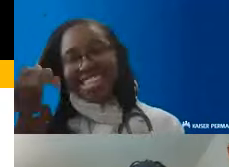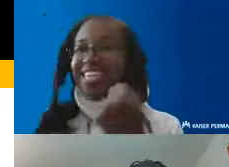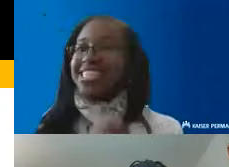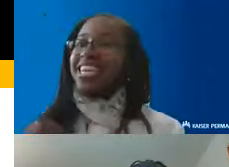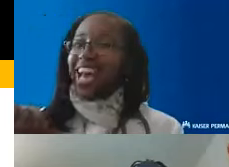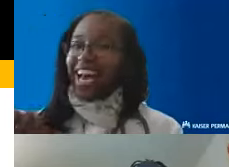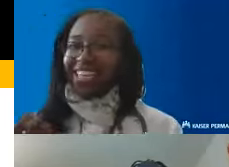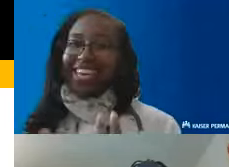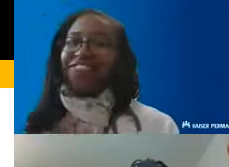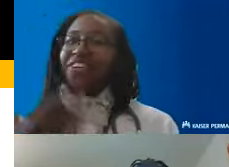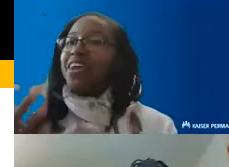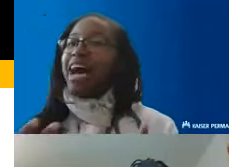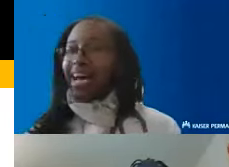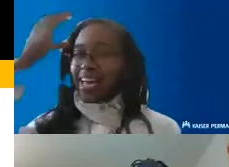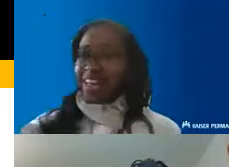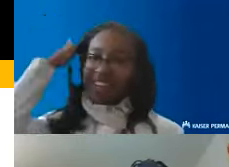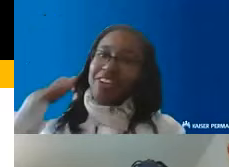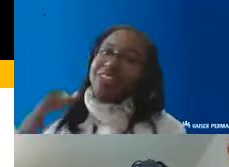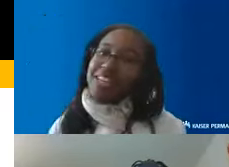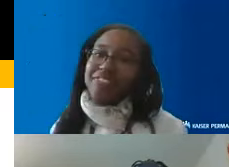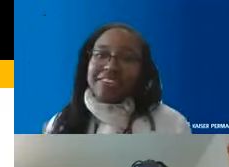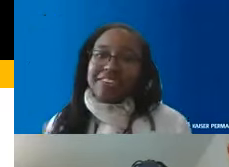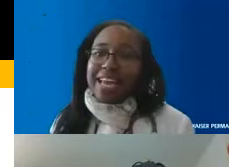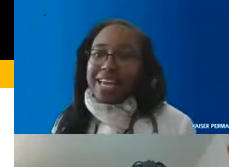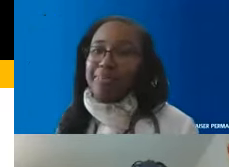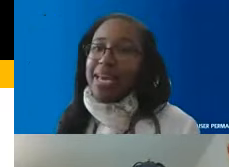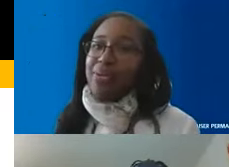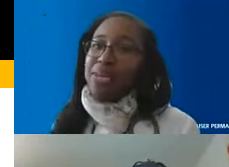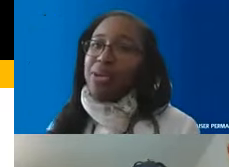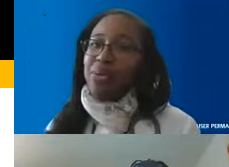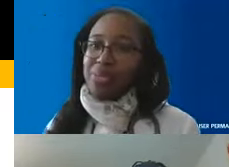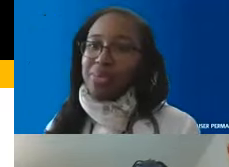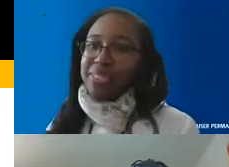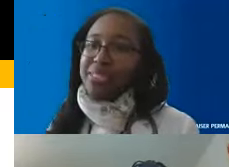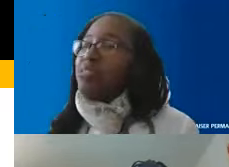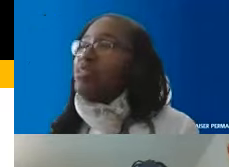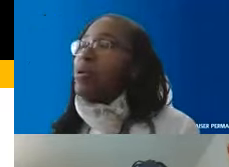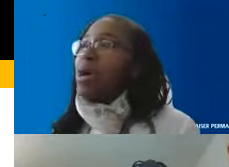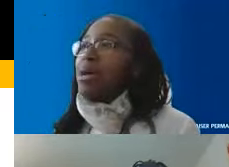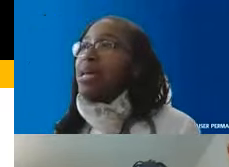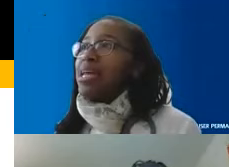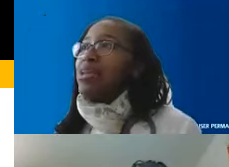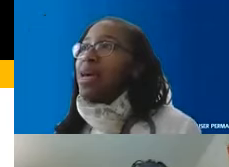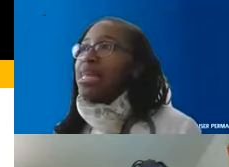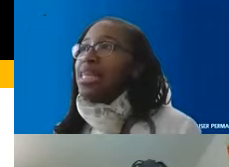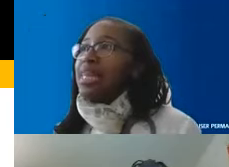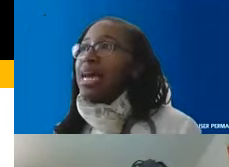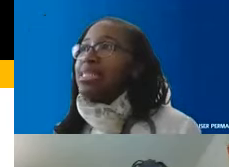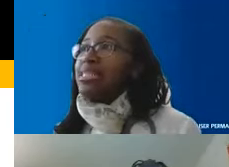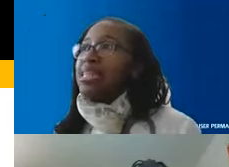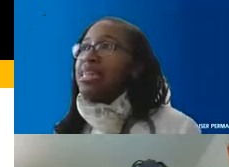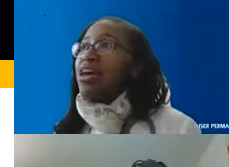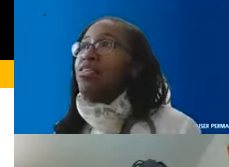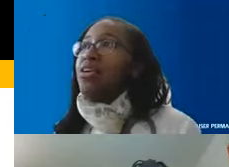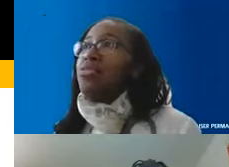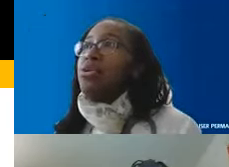there's a disconnect if there's that limit and we know what the risks are. So, I think